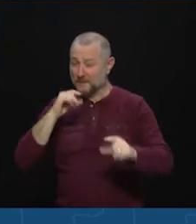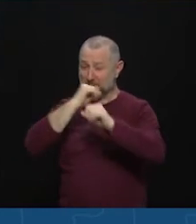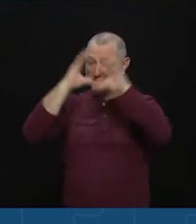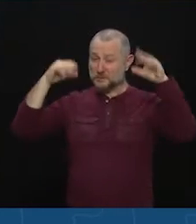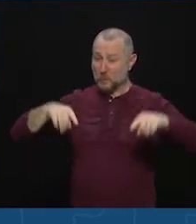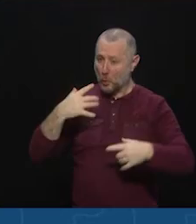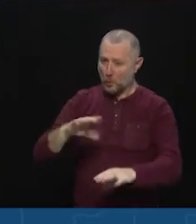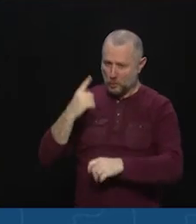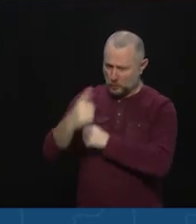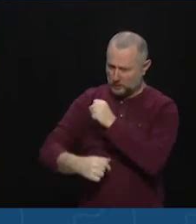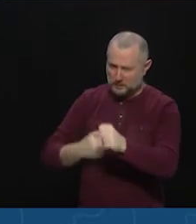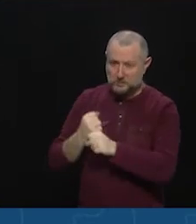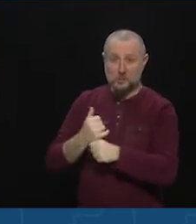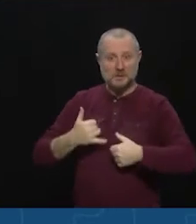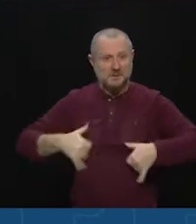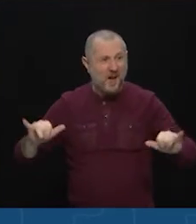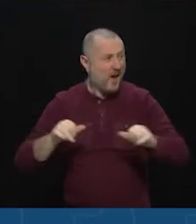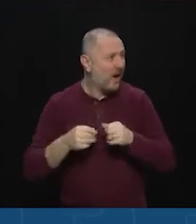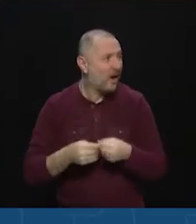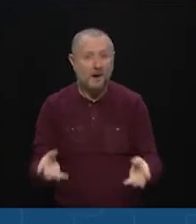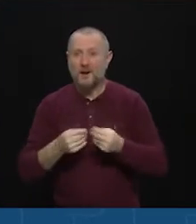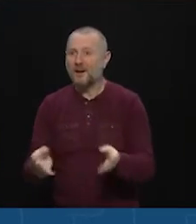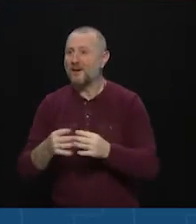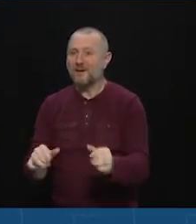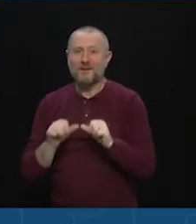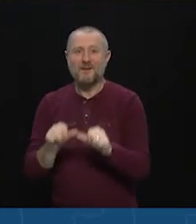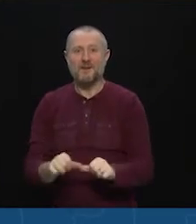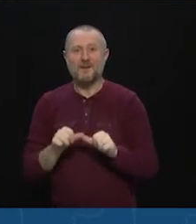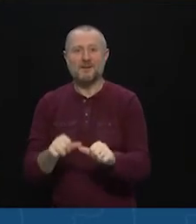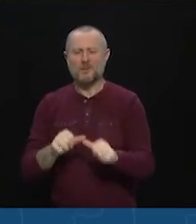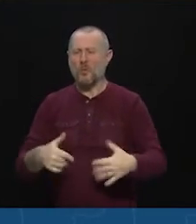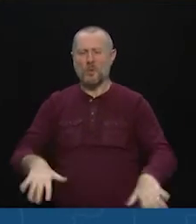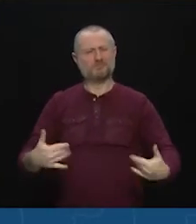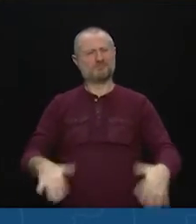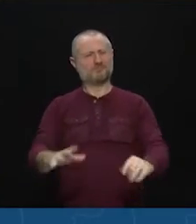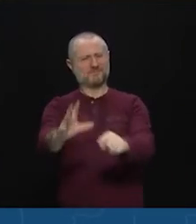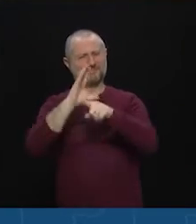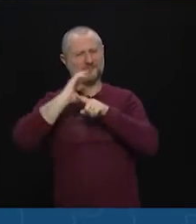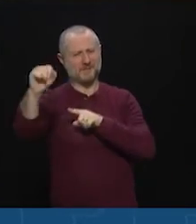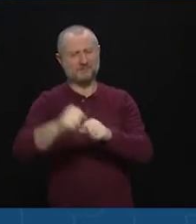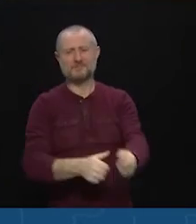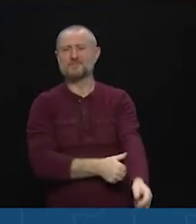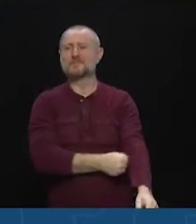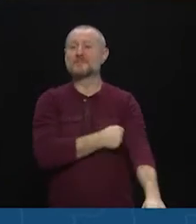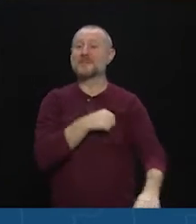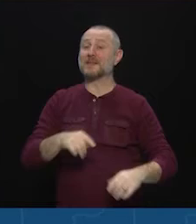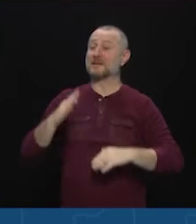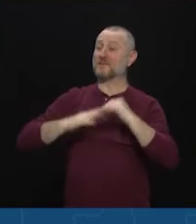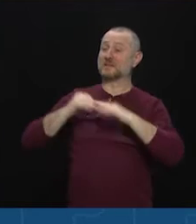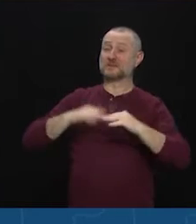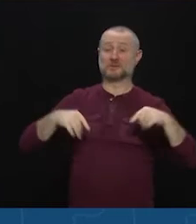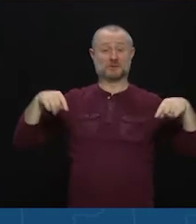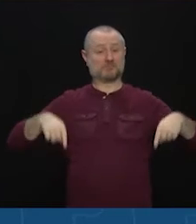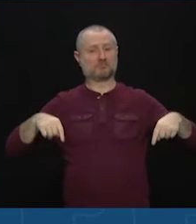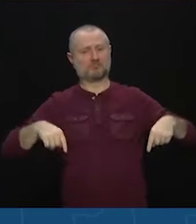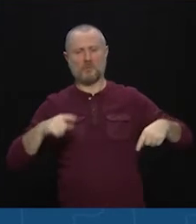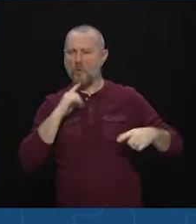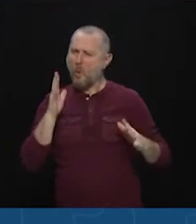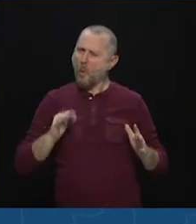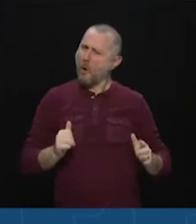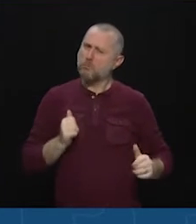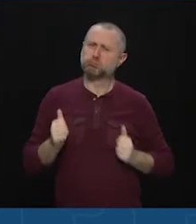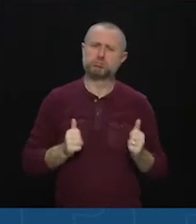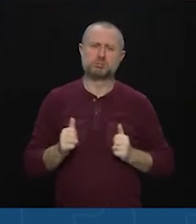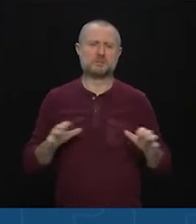later. But we have done an amazing job. This site has stepped up. We've done nearly 500,000 vaccines right here in this